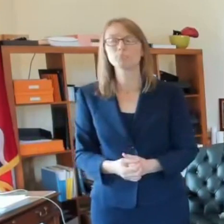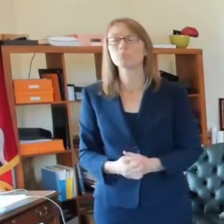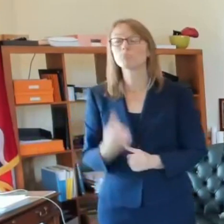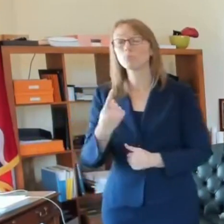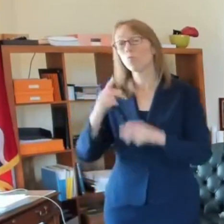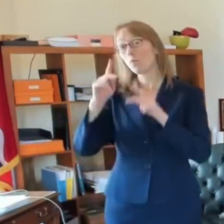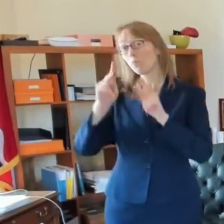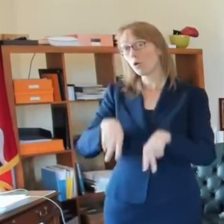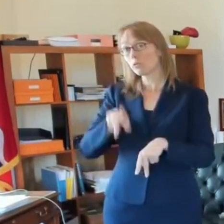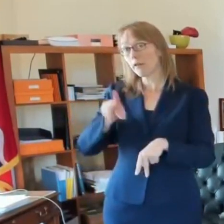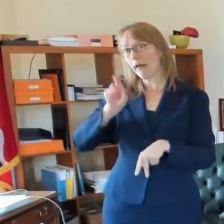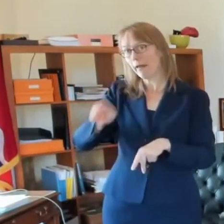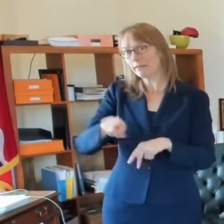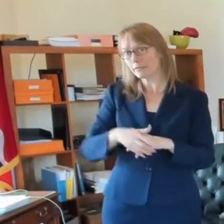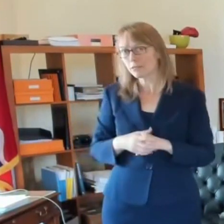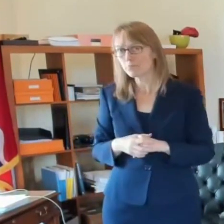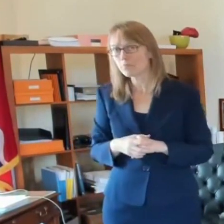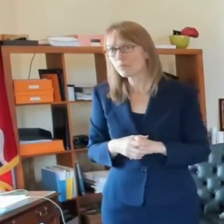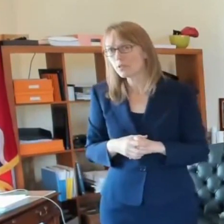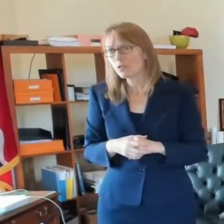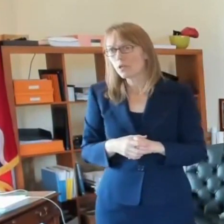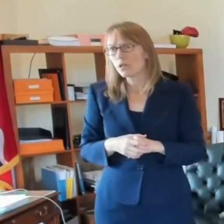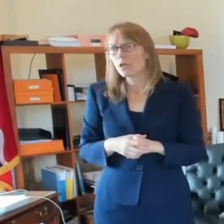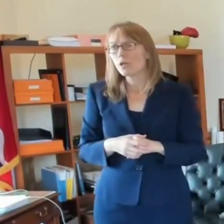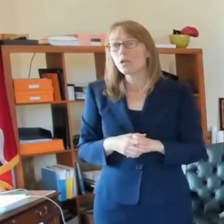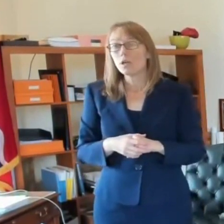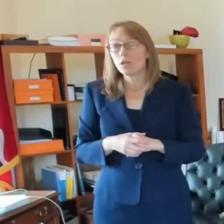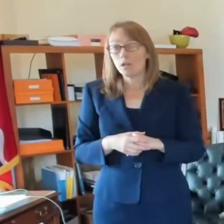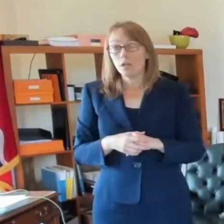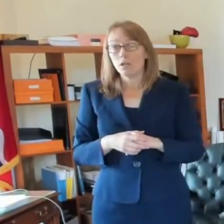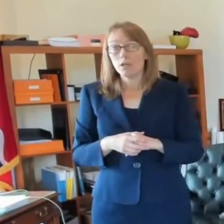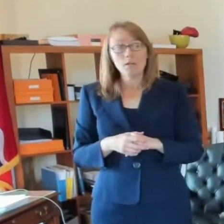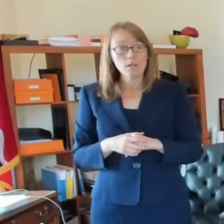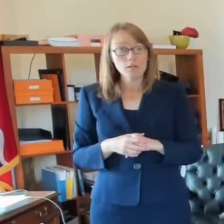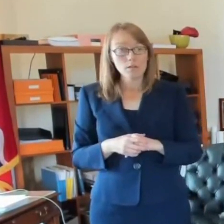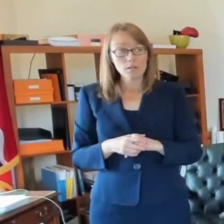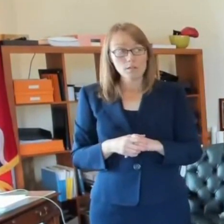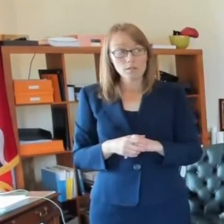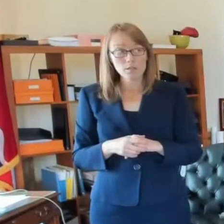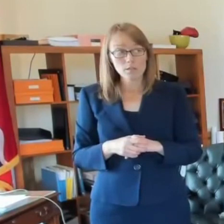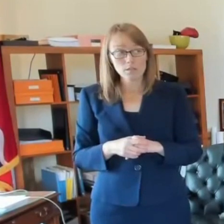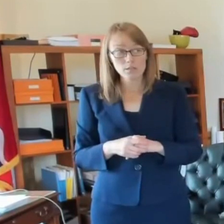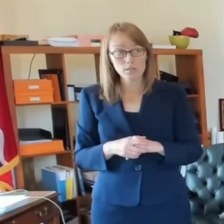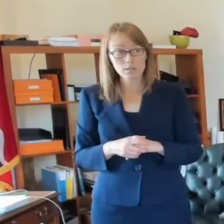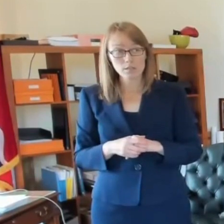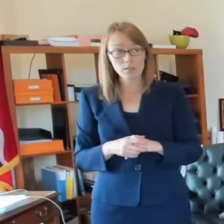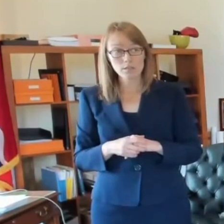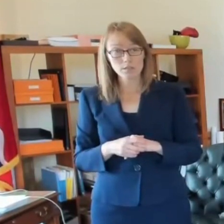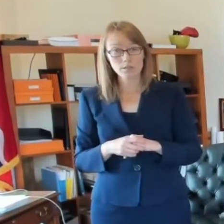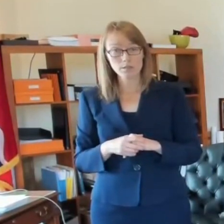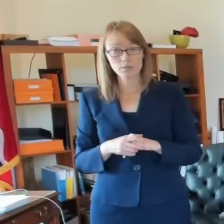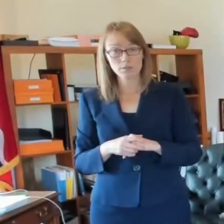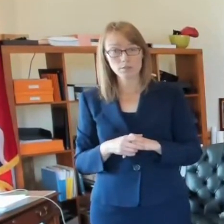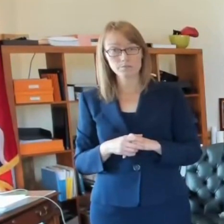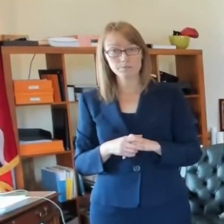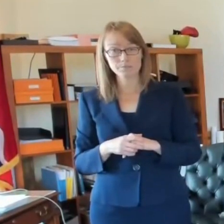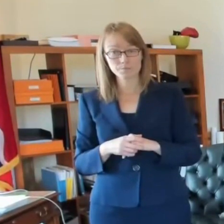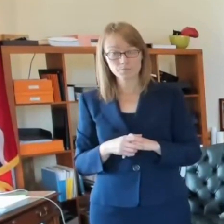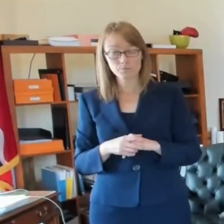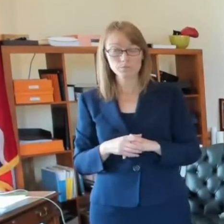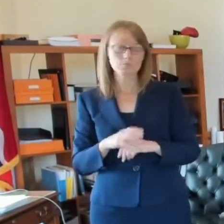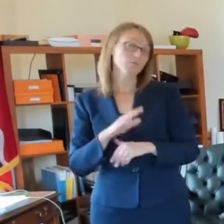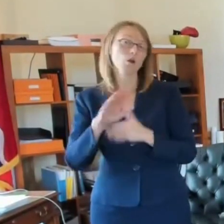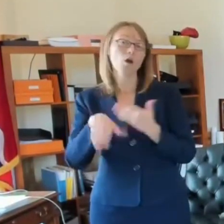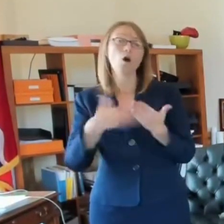police officers in the city, or is this just applied to new recruits? It affects all police officers who